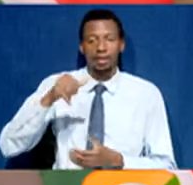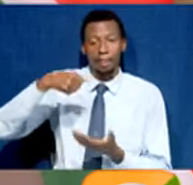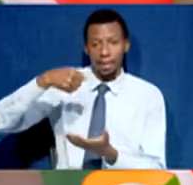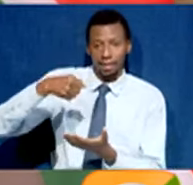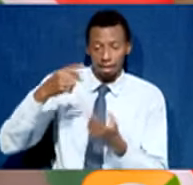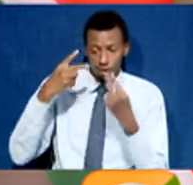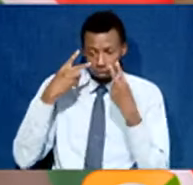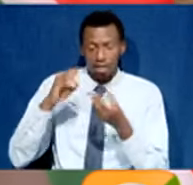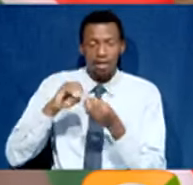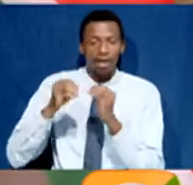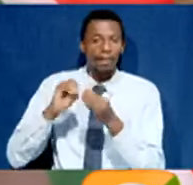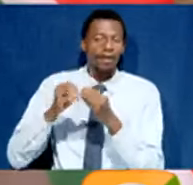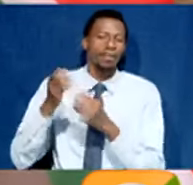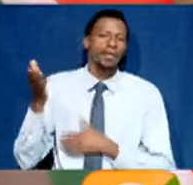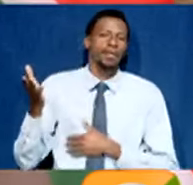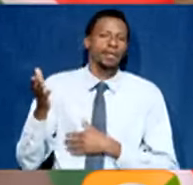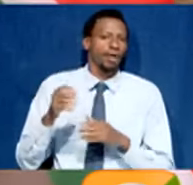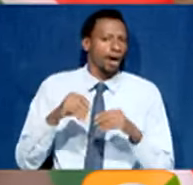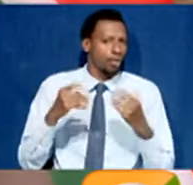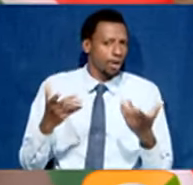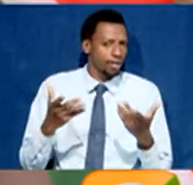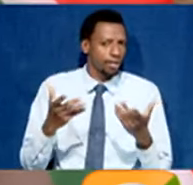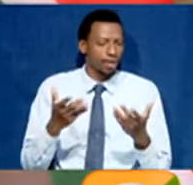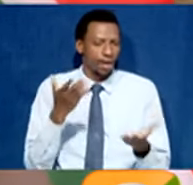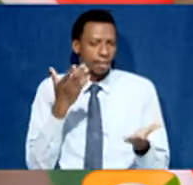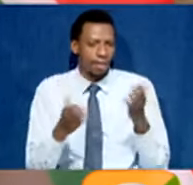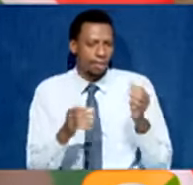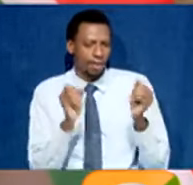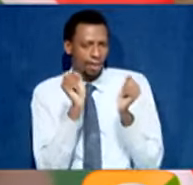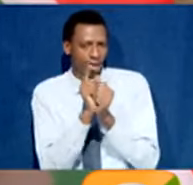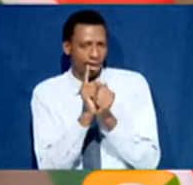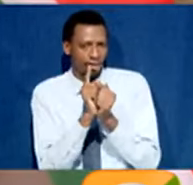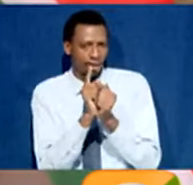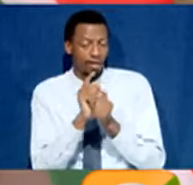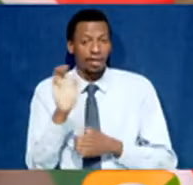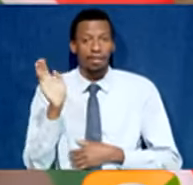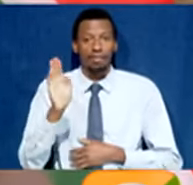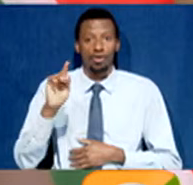That is about 11 billion shillings that we have reduced.